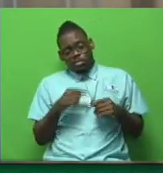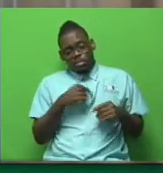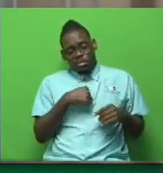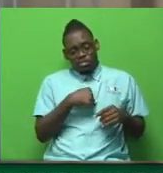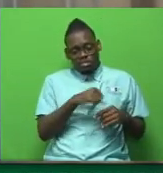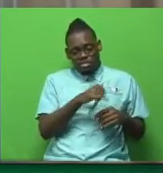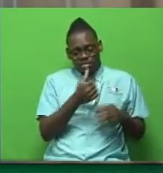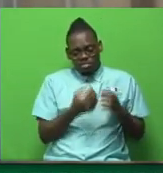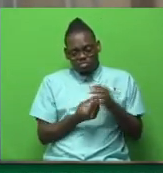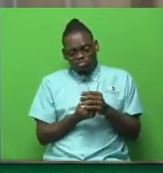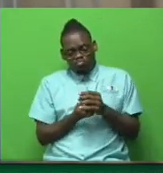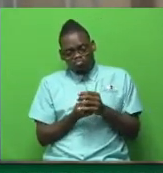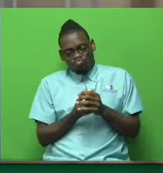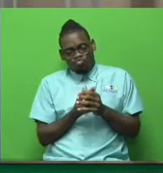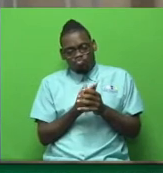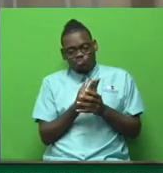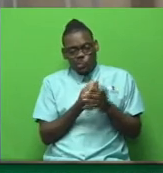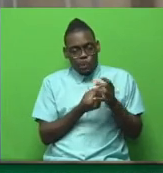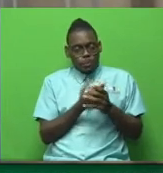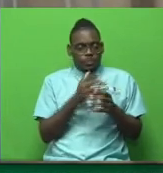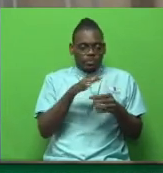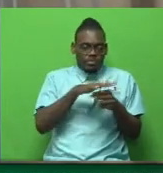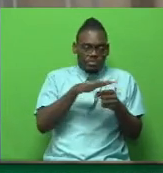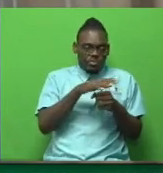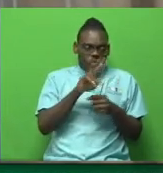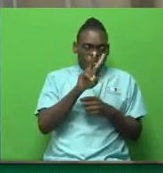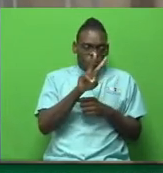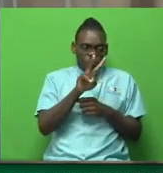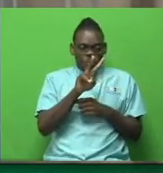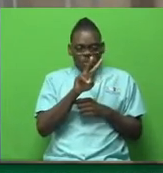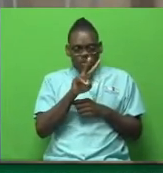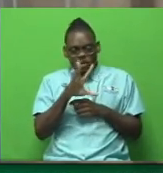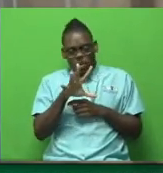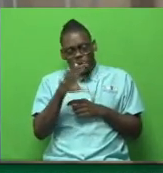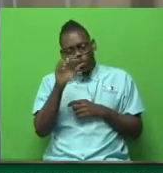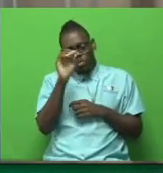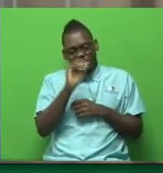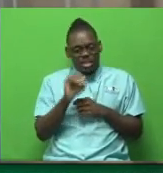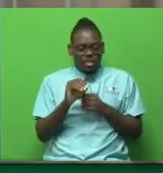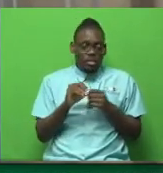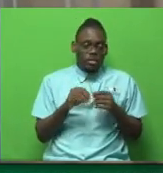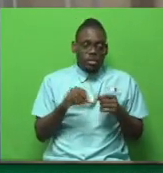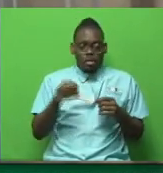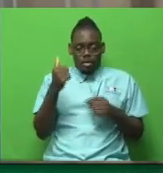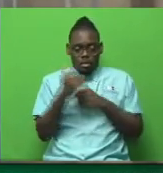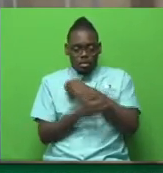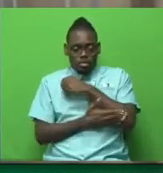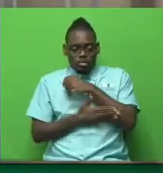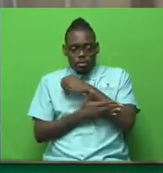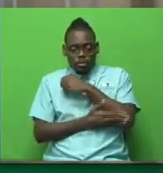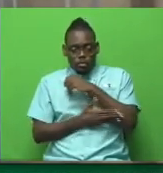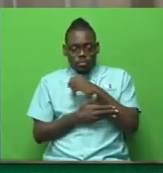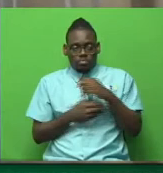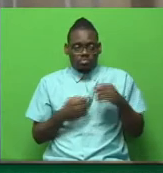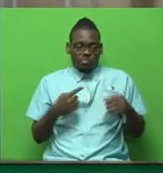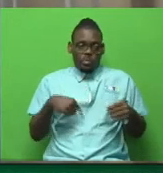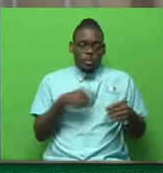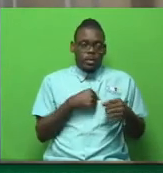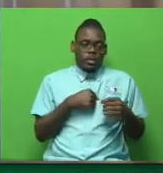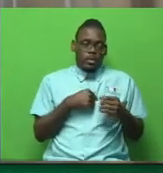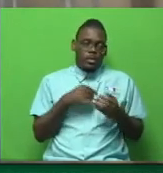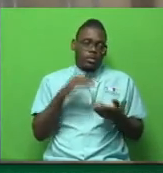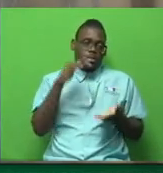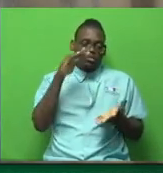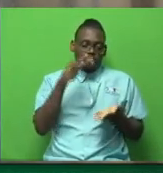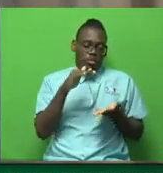by an average of 24 during the same period so while we were dropping the rest of the world were increasing 2016 to